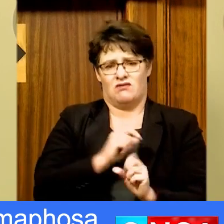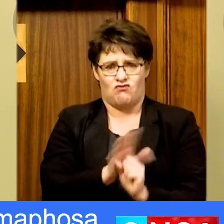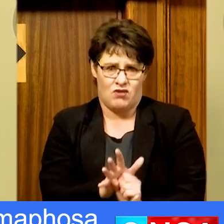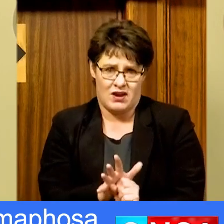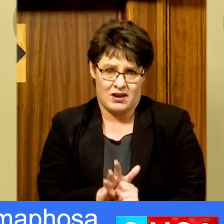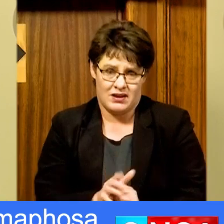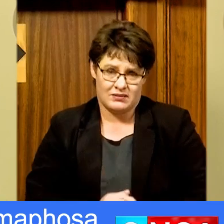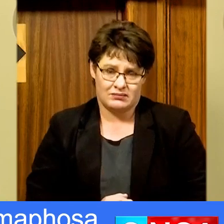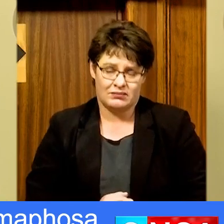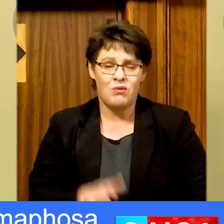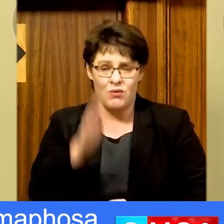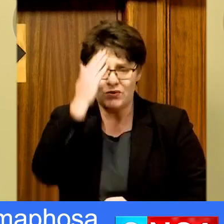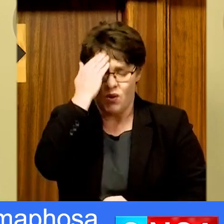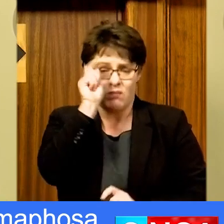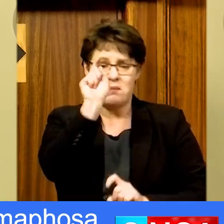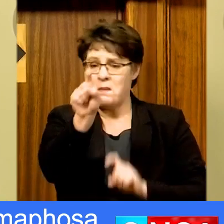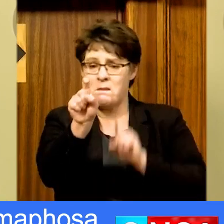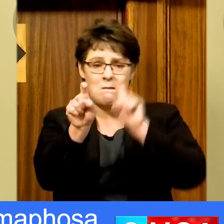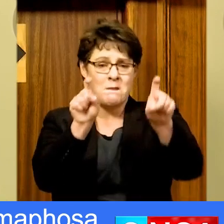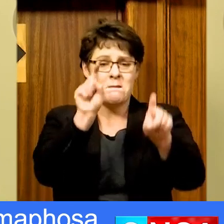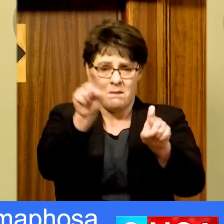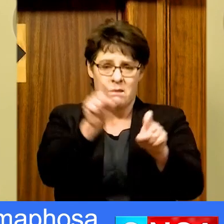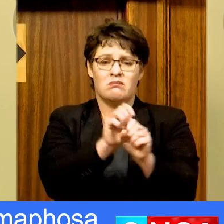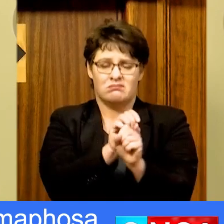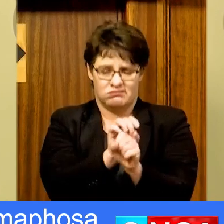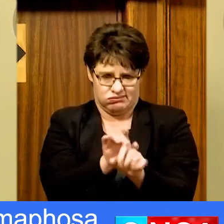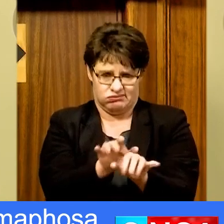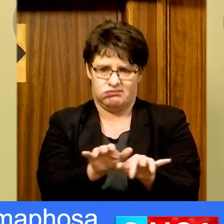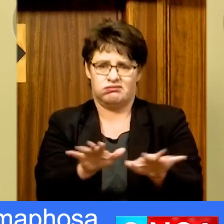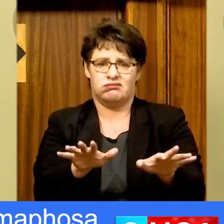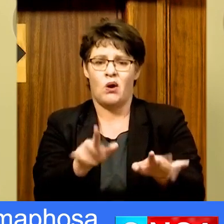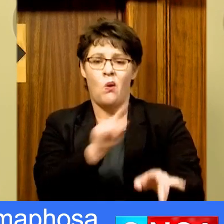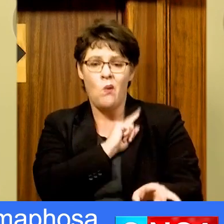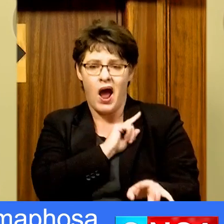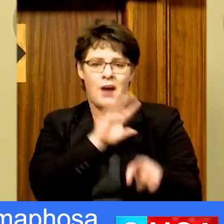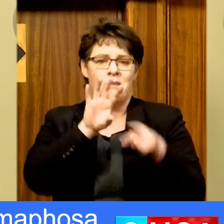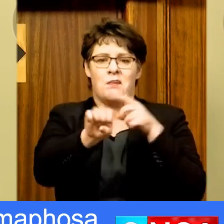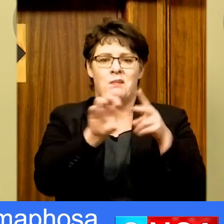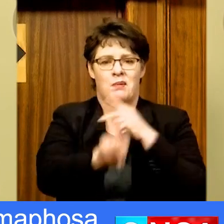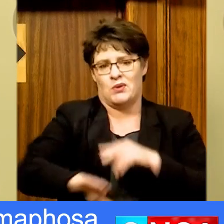that many more infections have gone undetected.